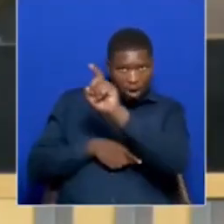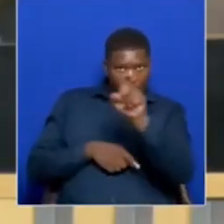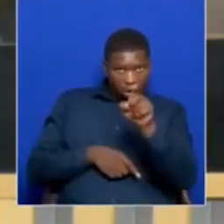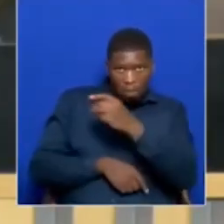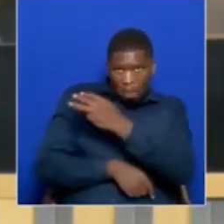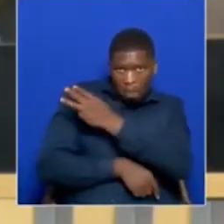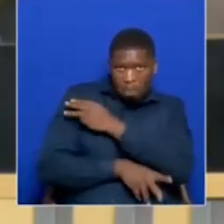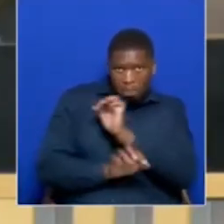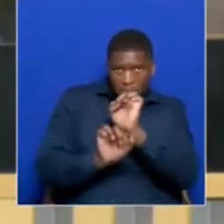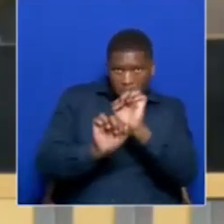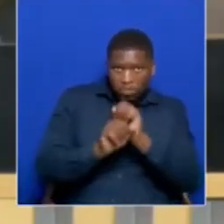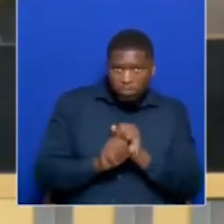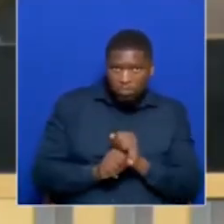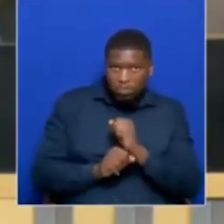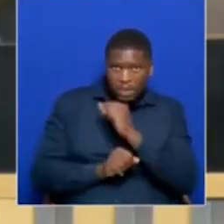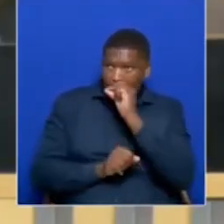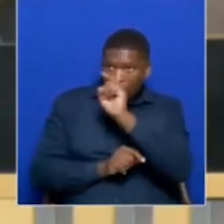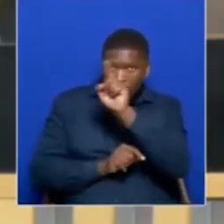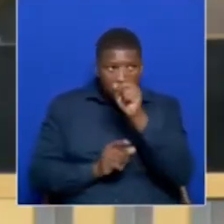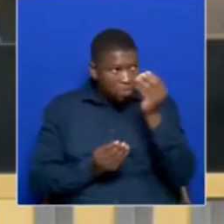minister?